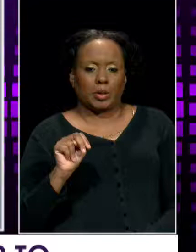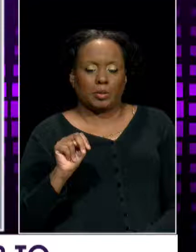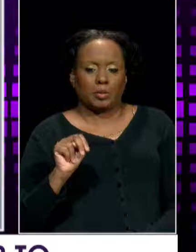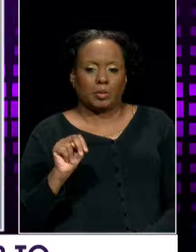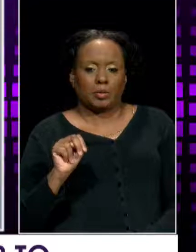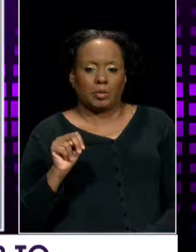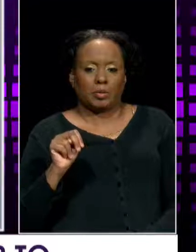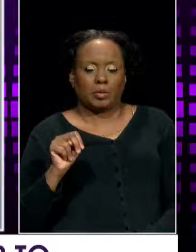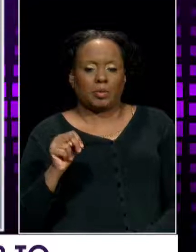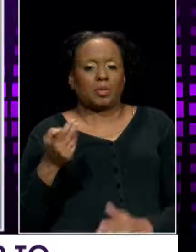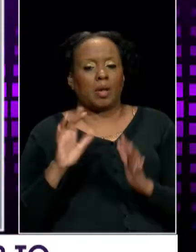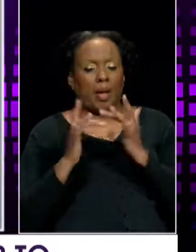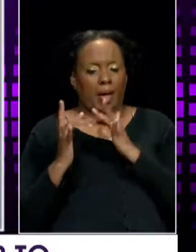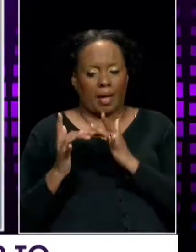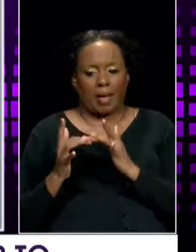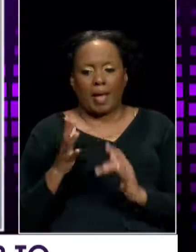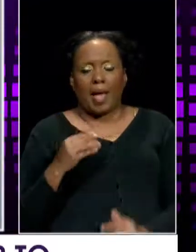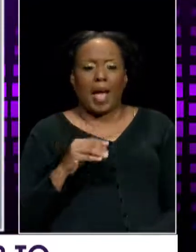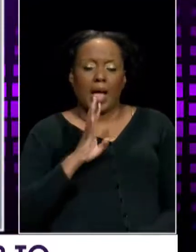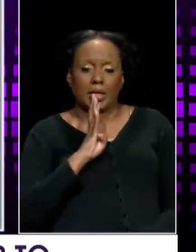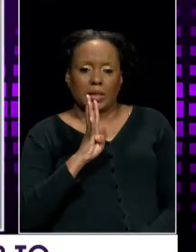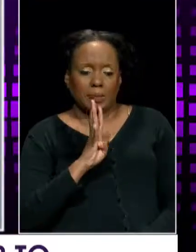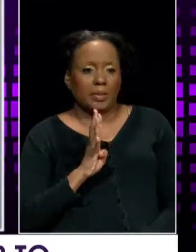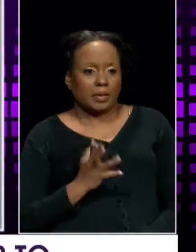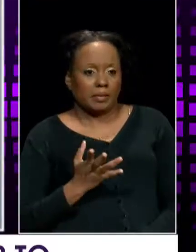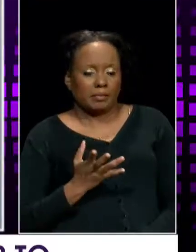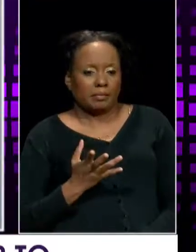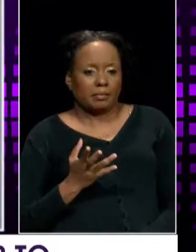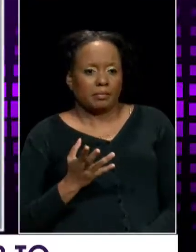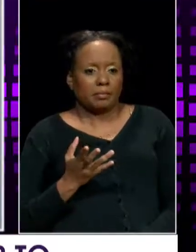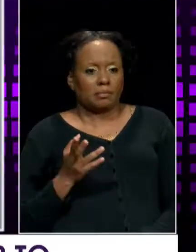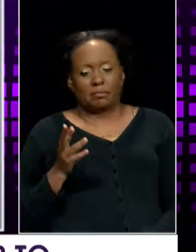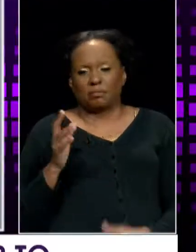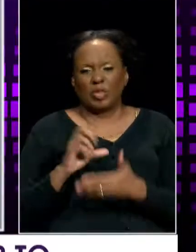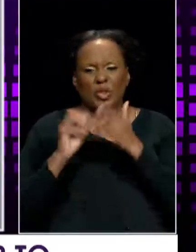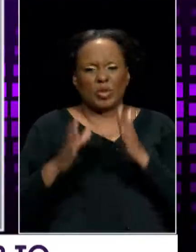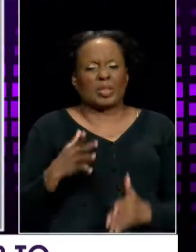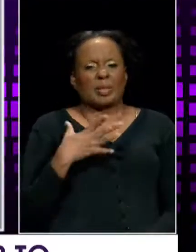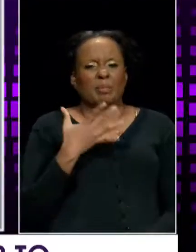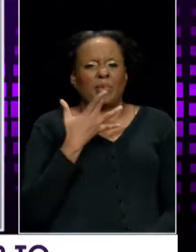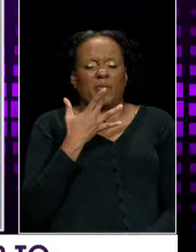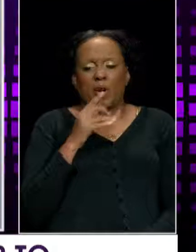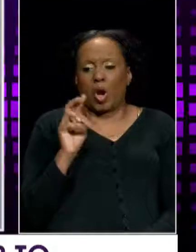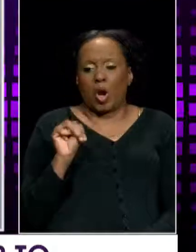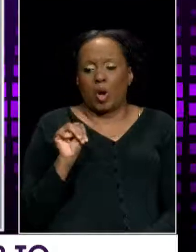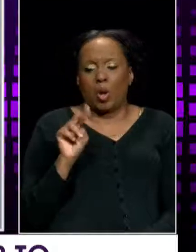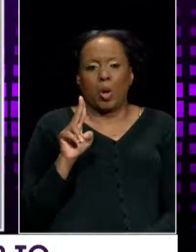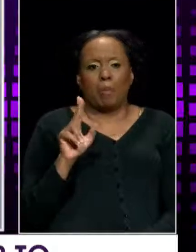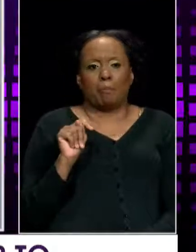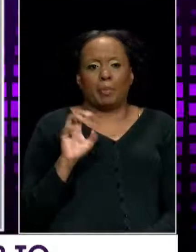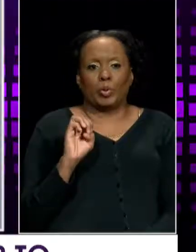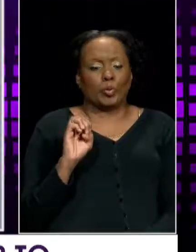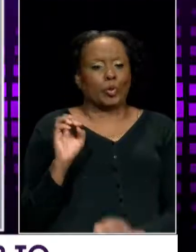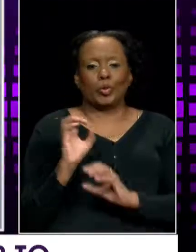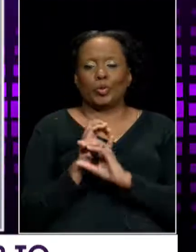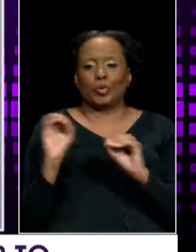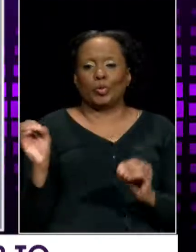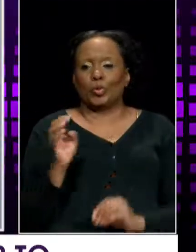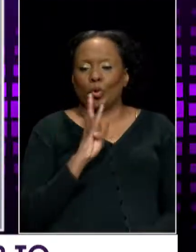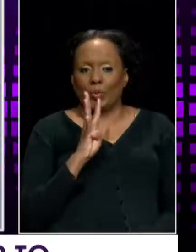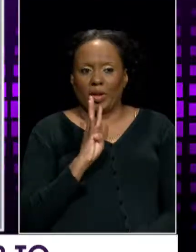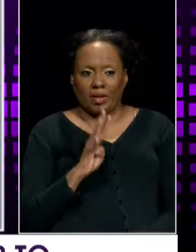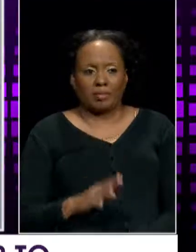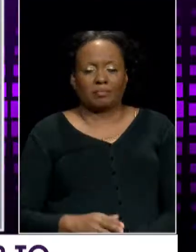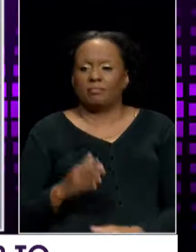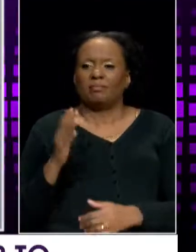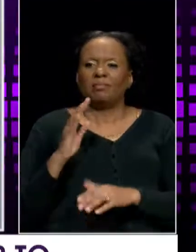bit easier for some students as it relates to those subjects. But then I find that some students are very comfortable in their